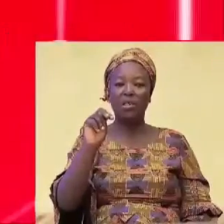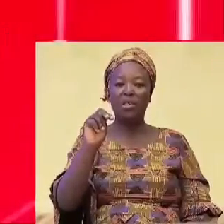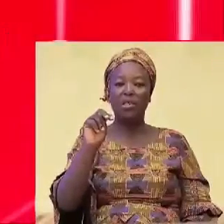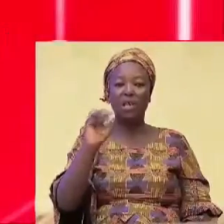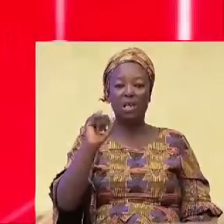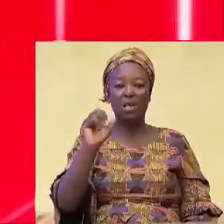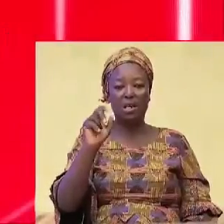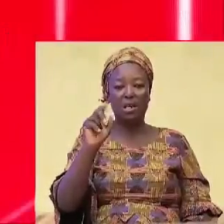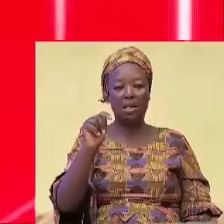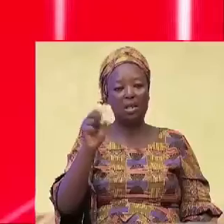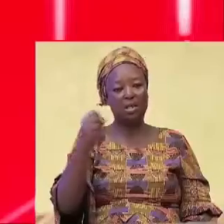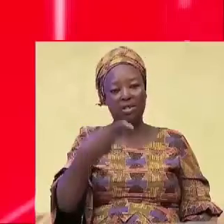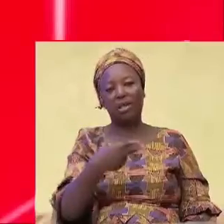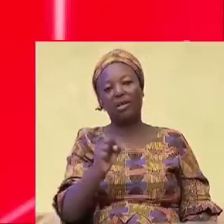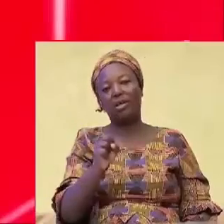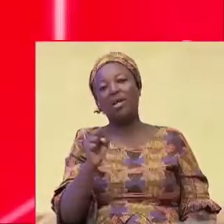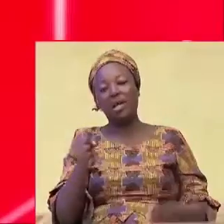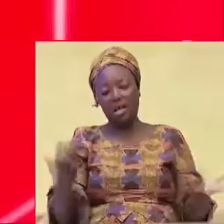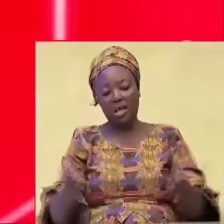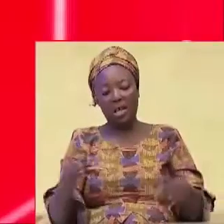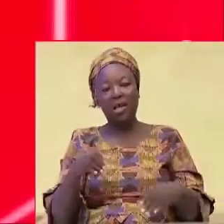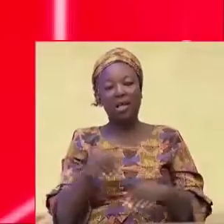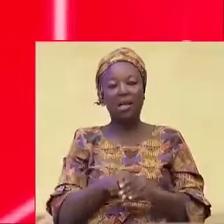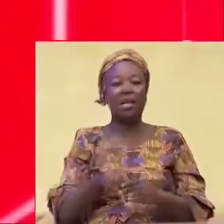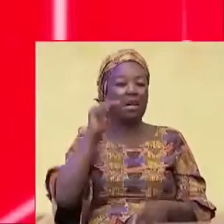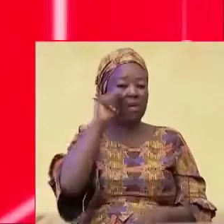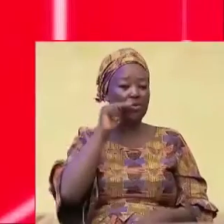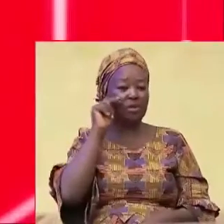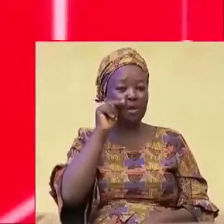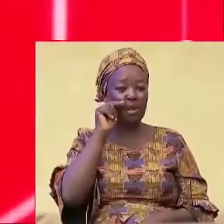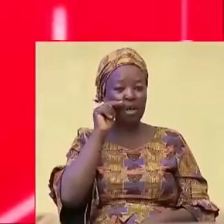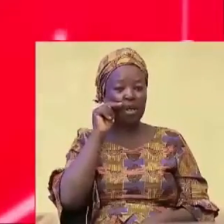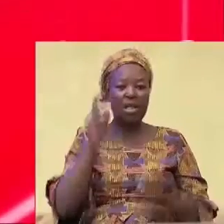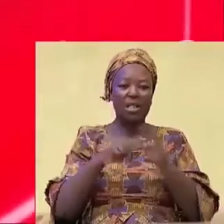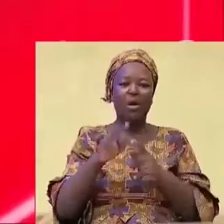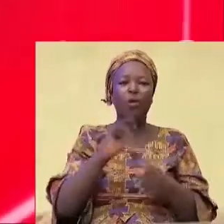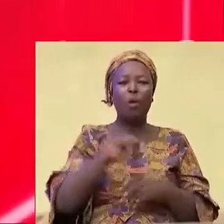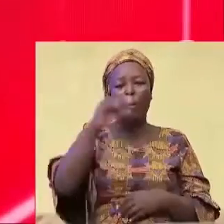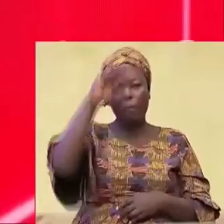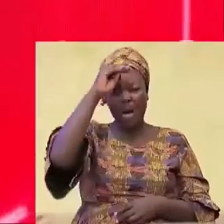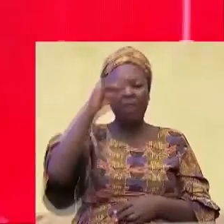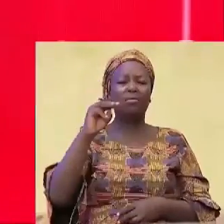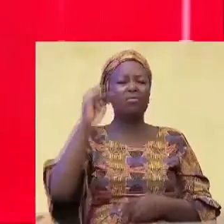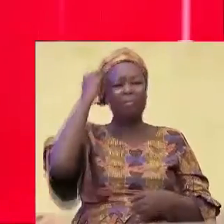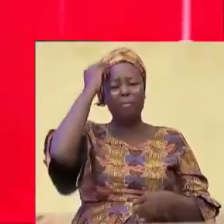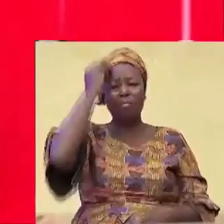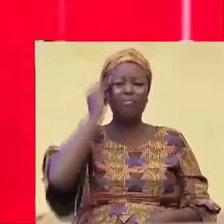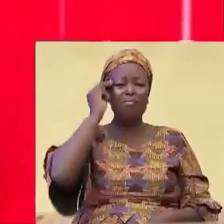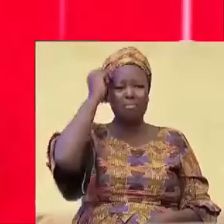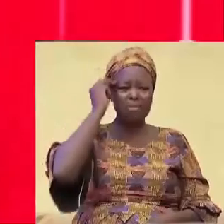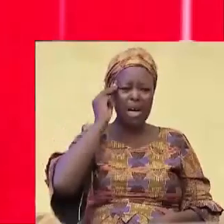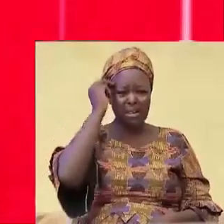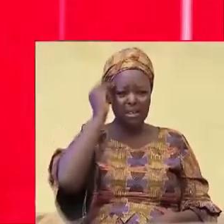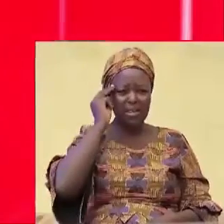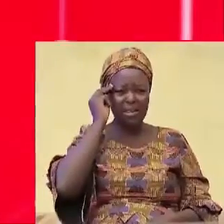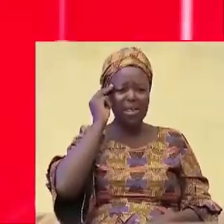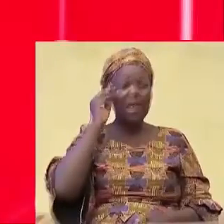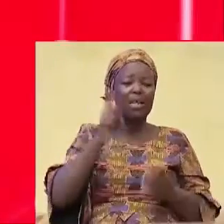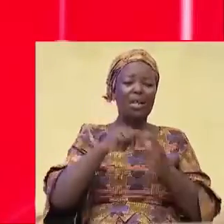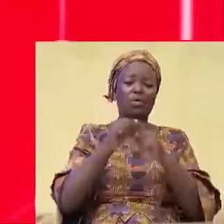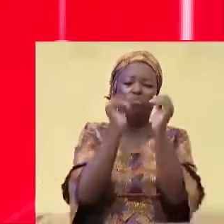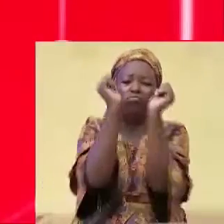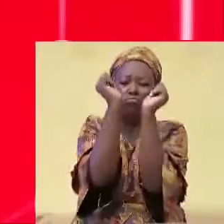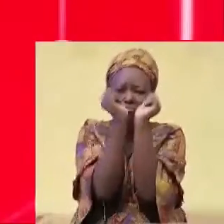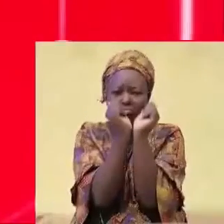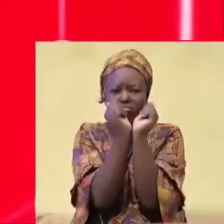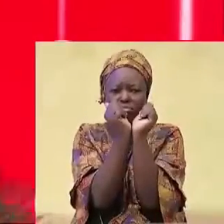this man was having insanity, totally, totally mad. Change in the hand and